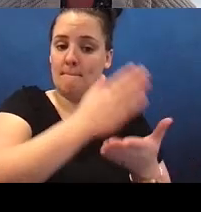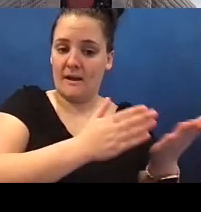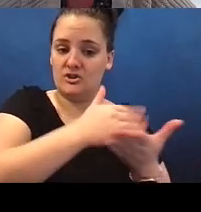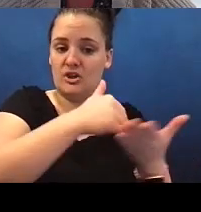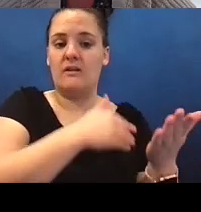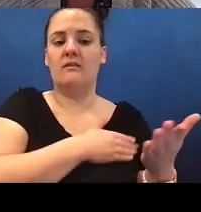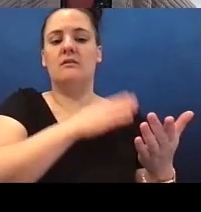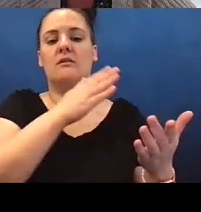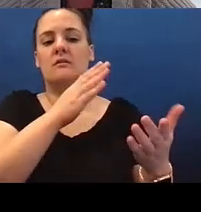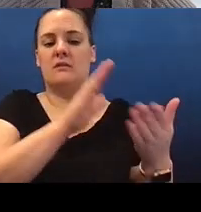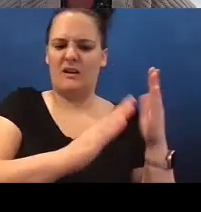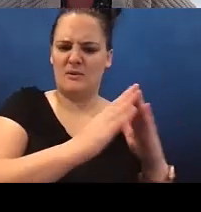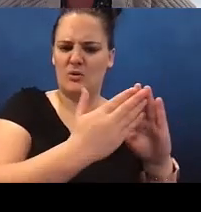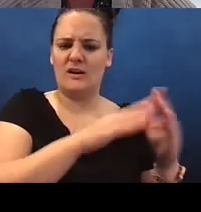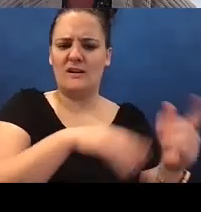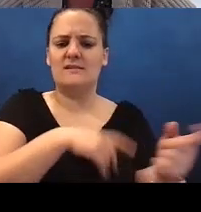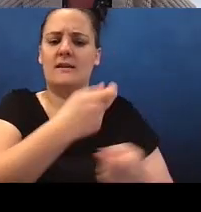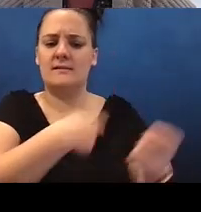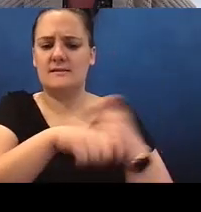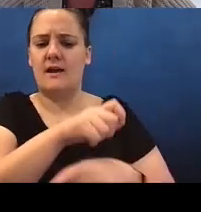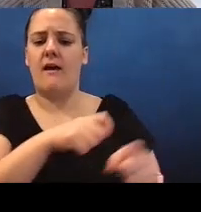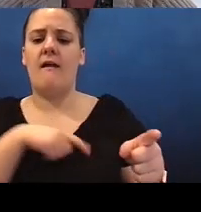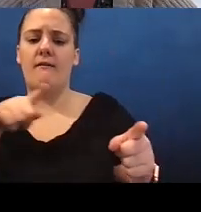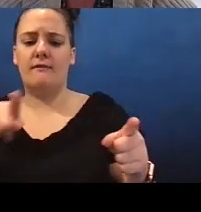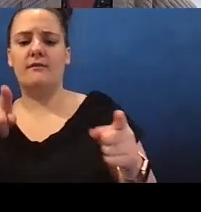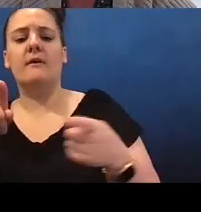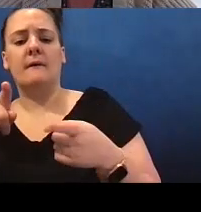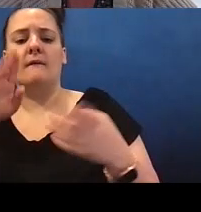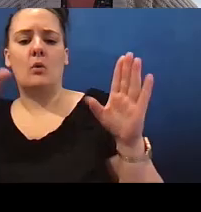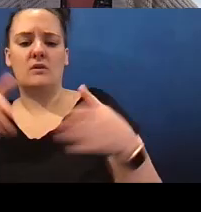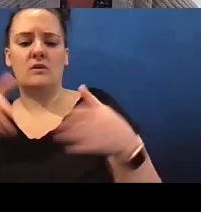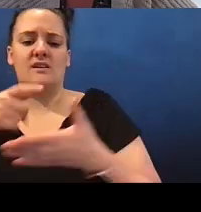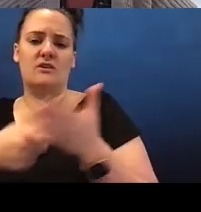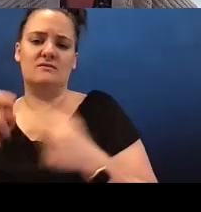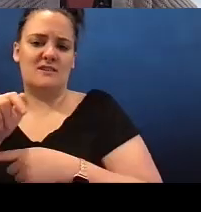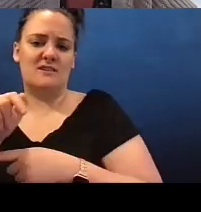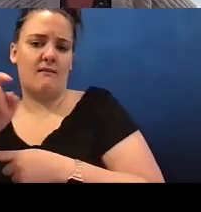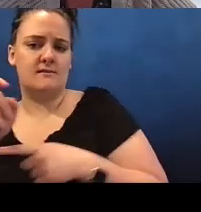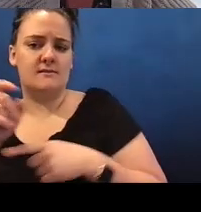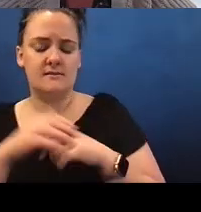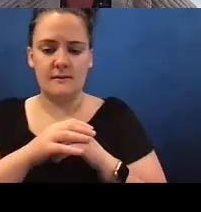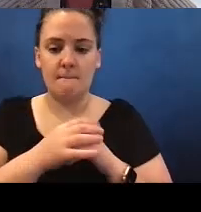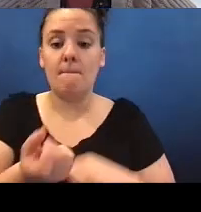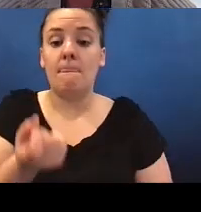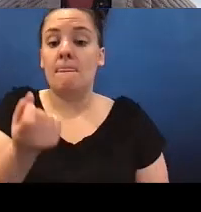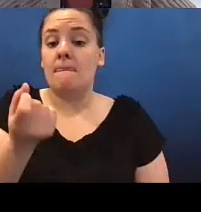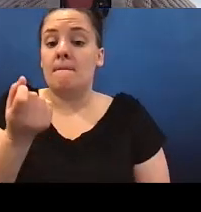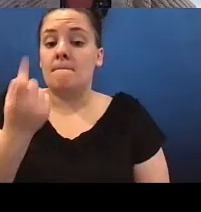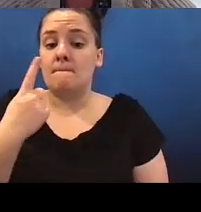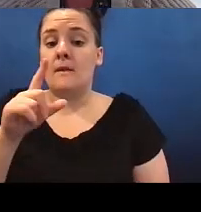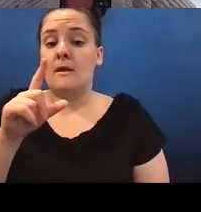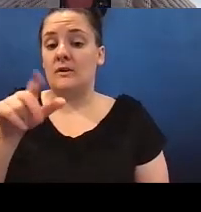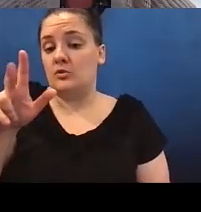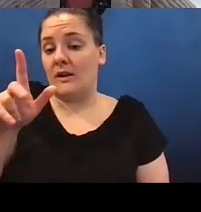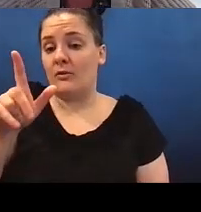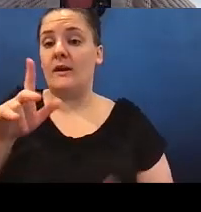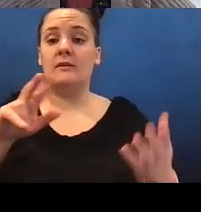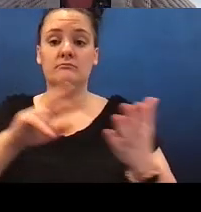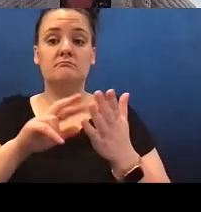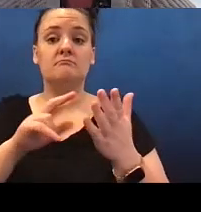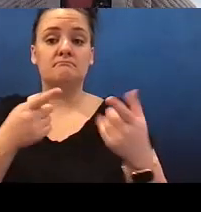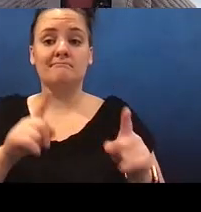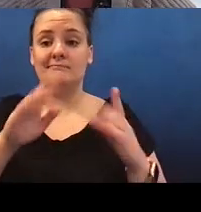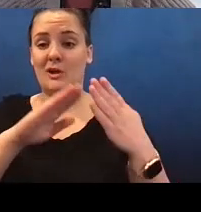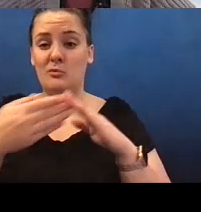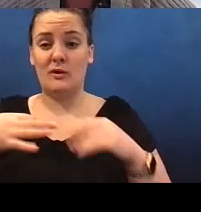community benefit activities to an estimated tax liability. Due to low profits in 2023, community benefit